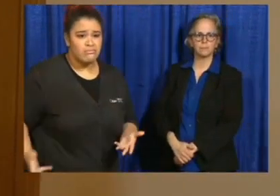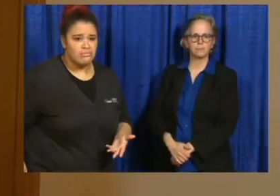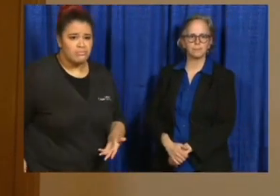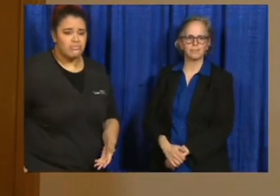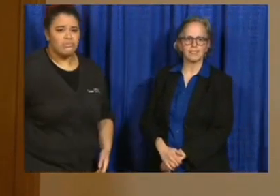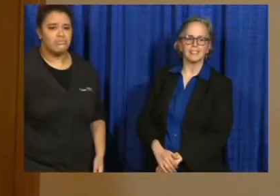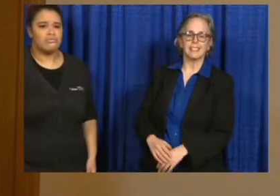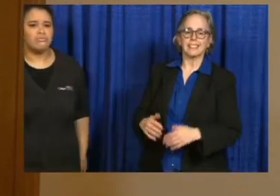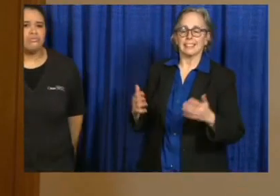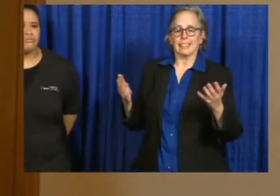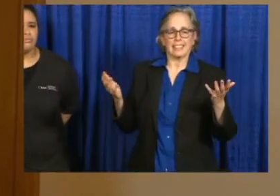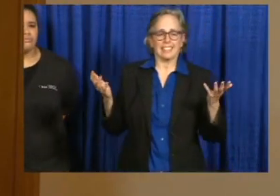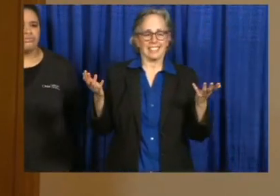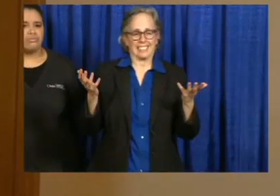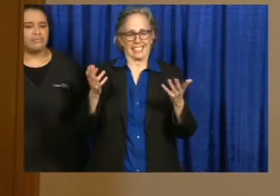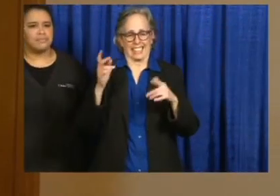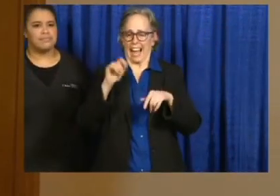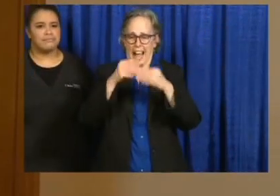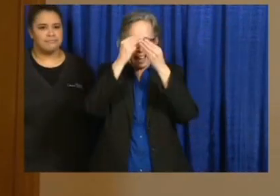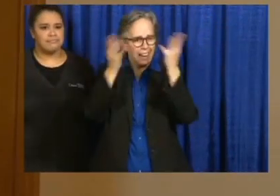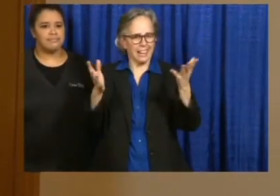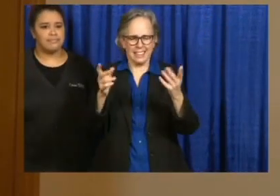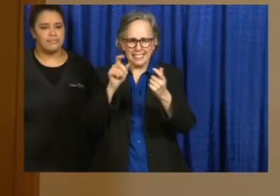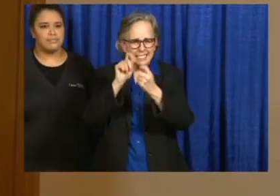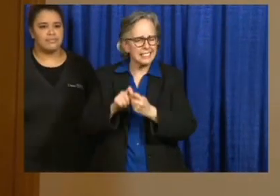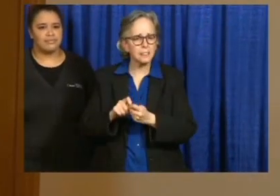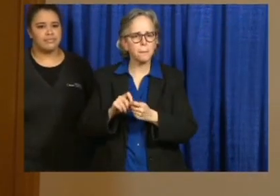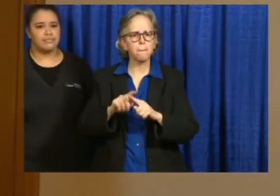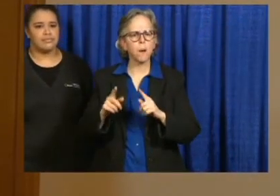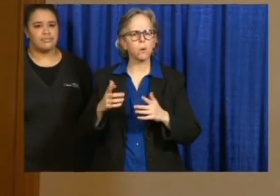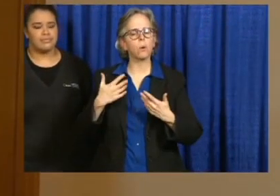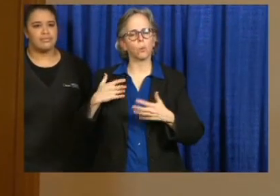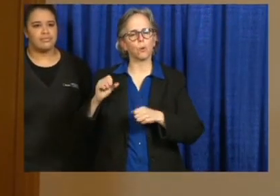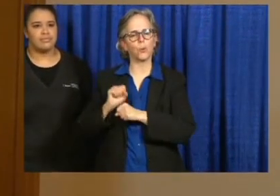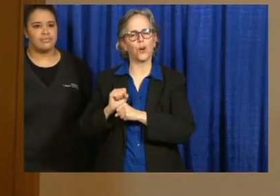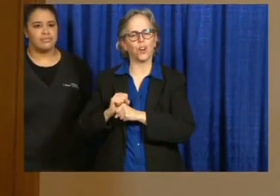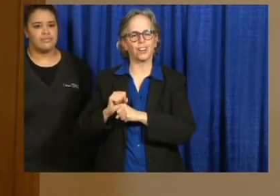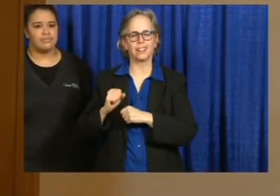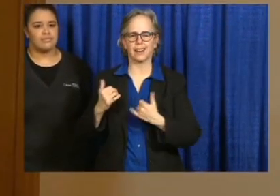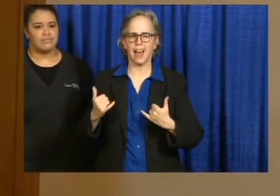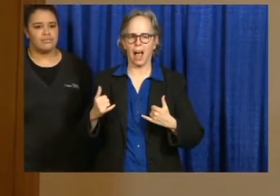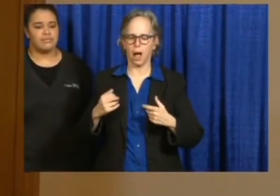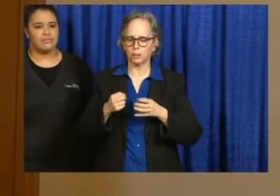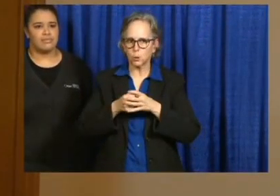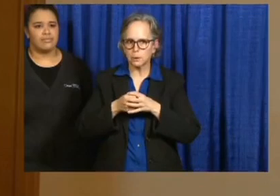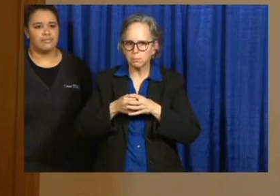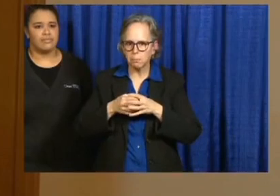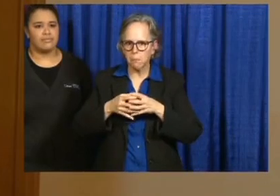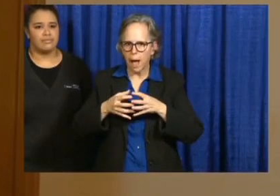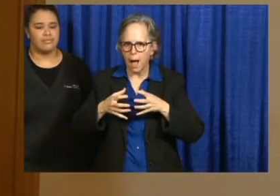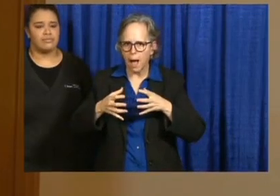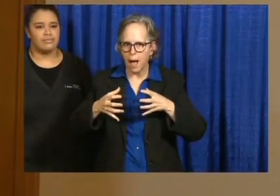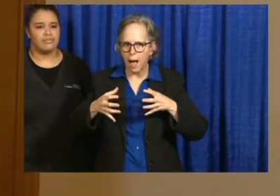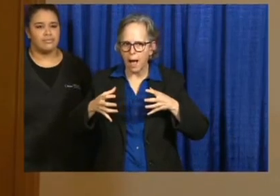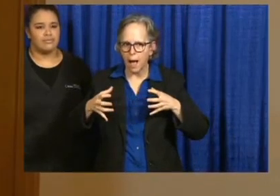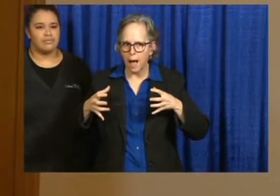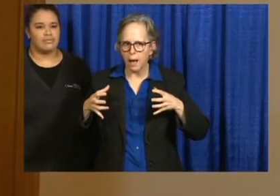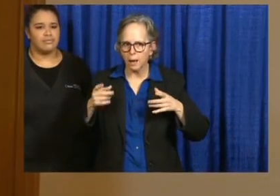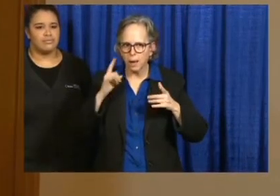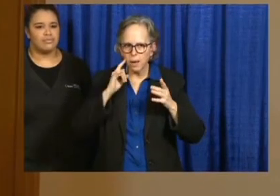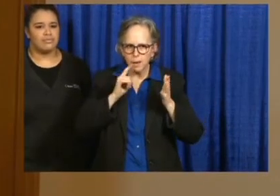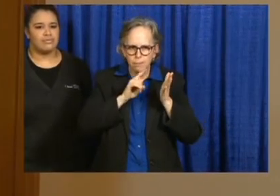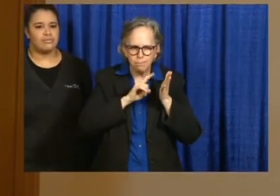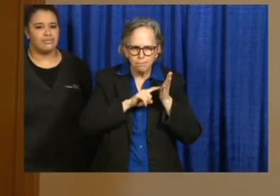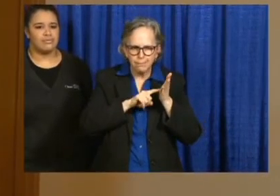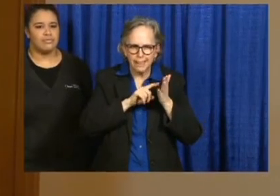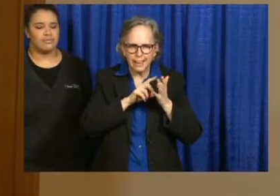lot of details yet, but we're working on expanding our existing disease detective workforce. We do not